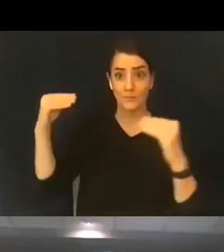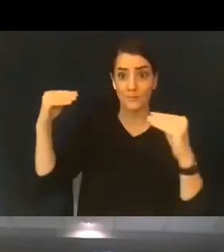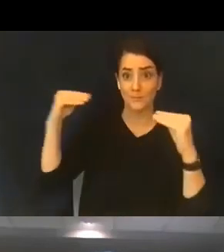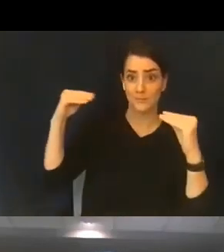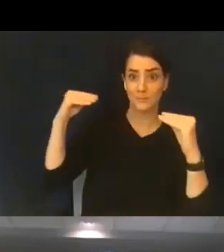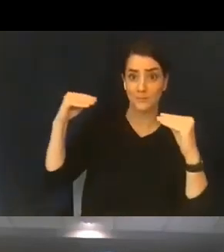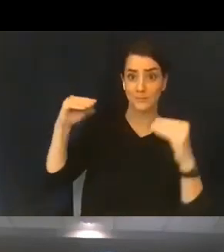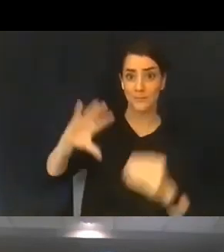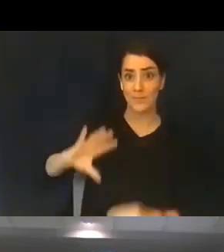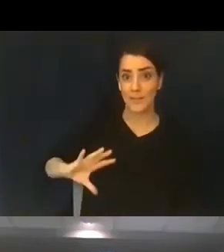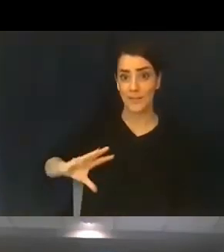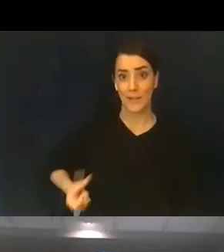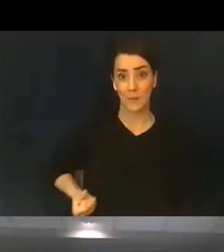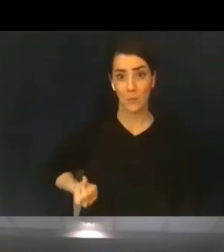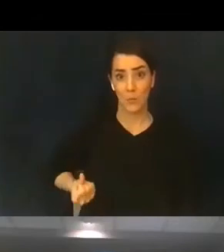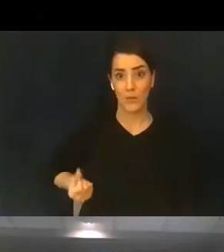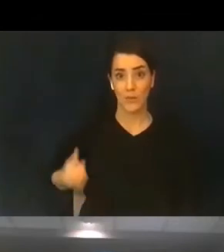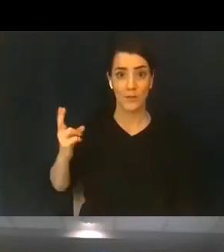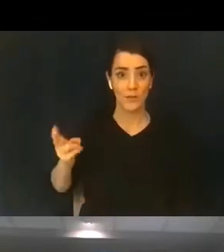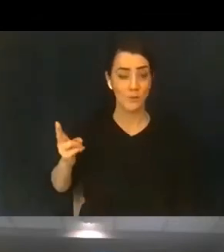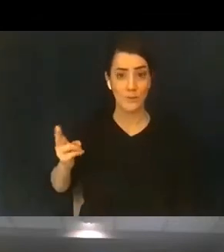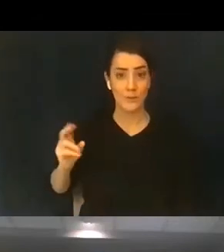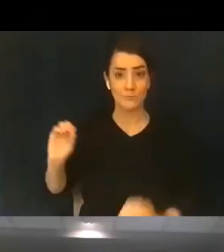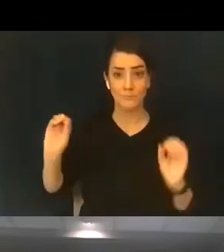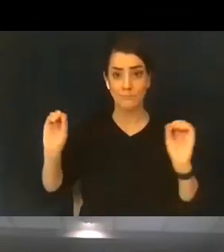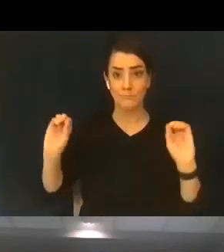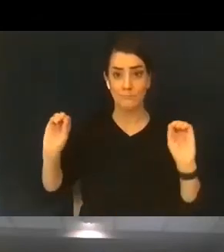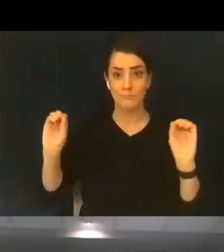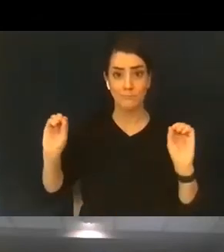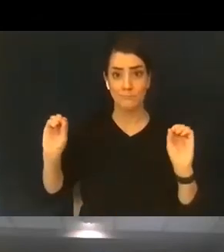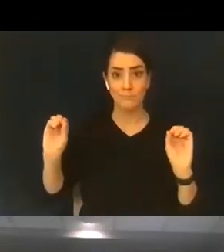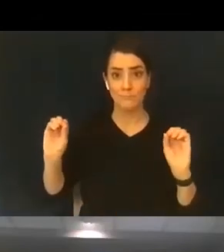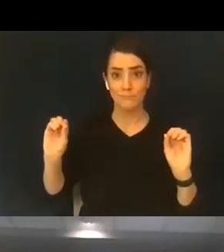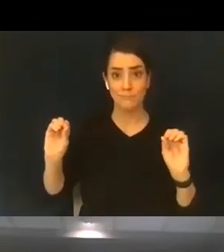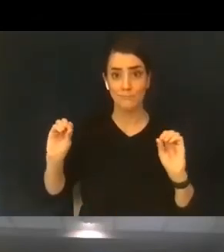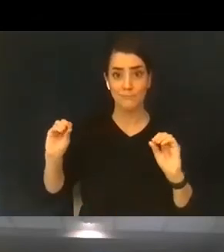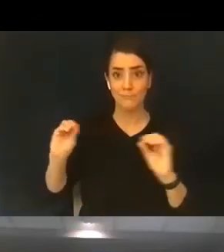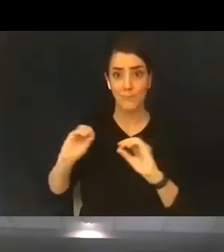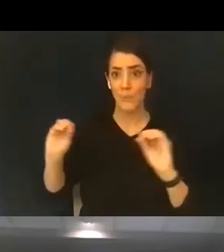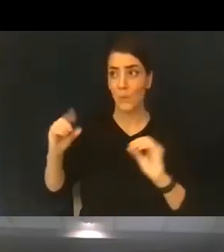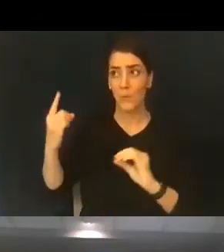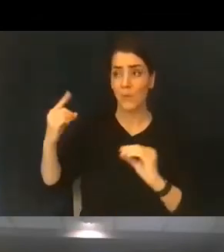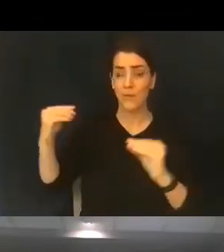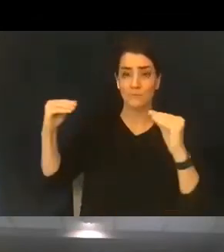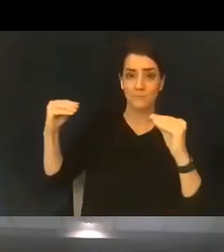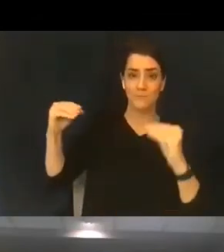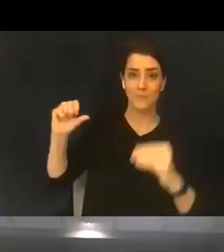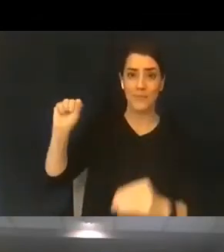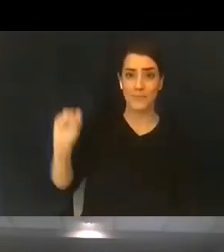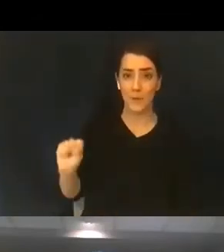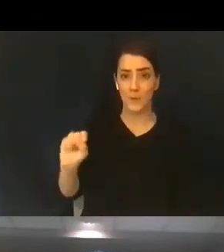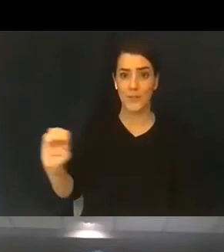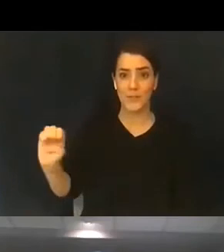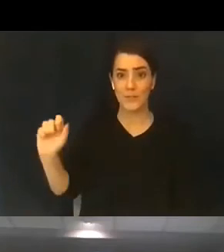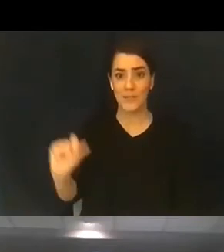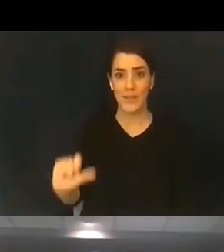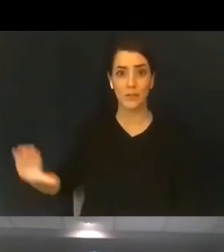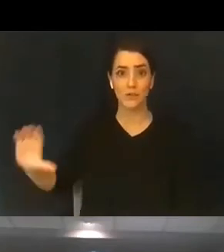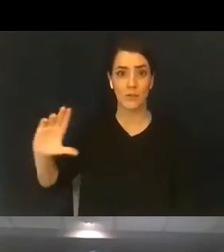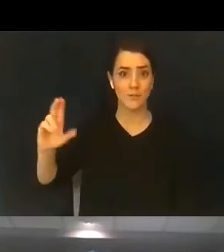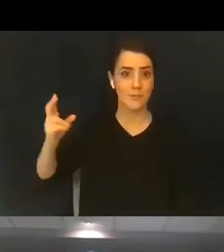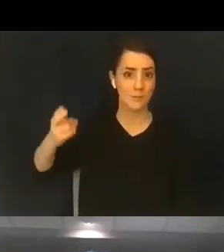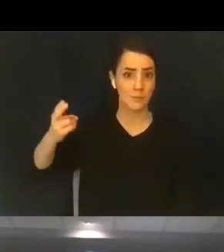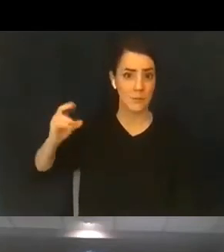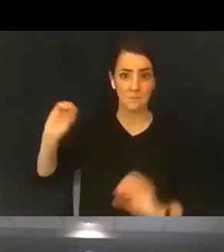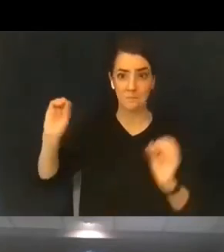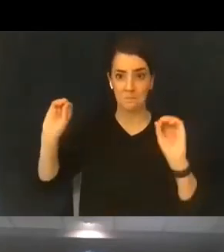history, let alone Southeast Asian history. So it's kind of, it would be, you'll be doing a great service,